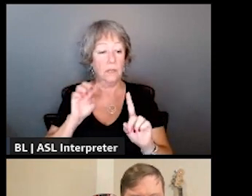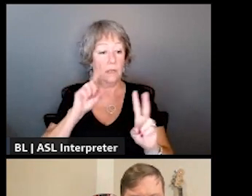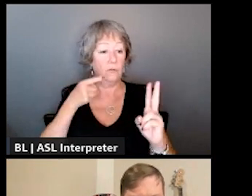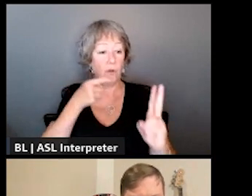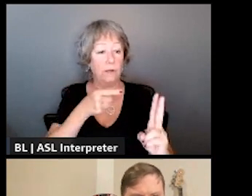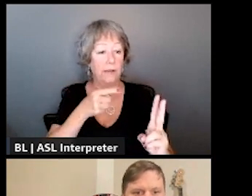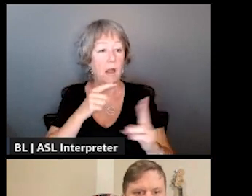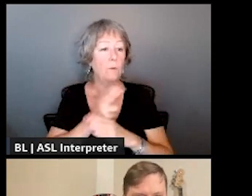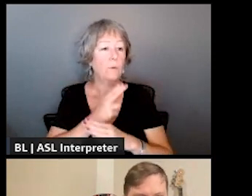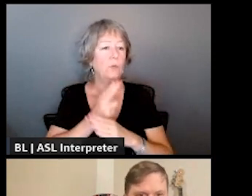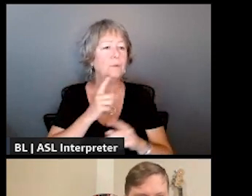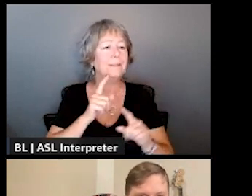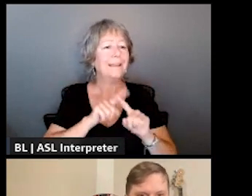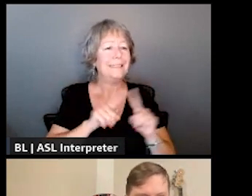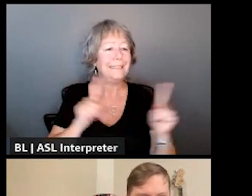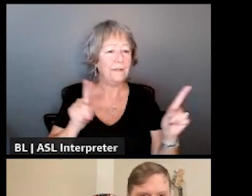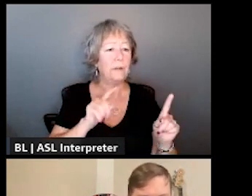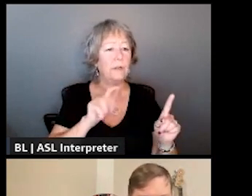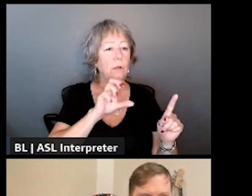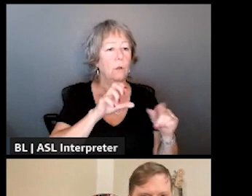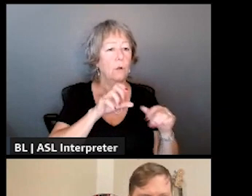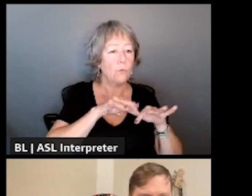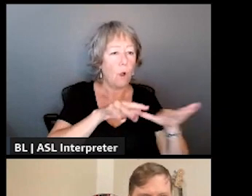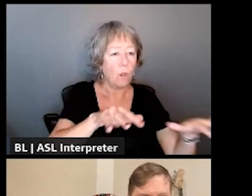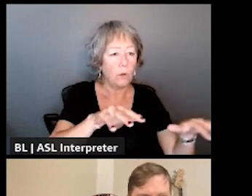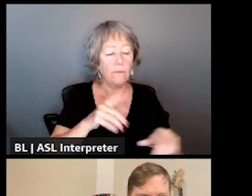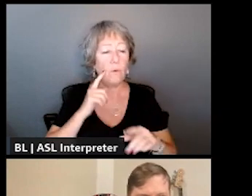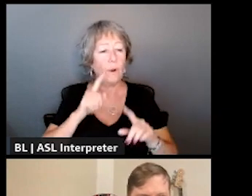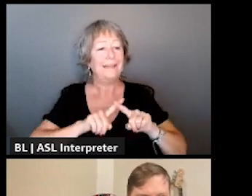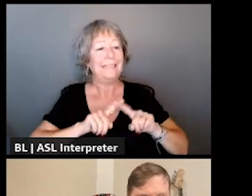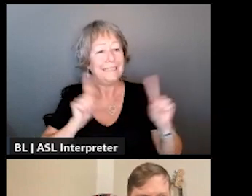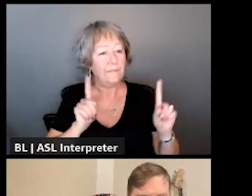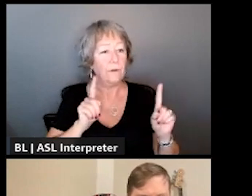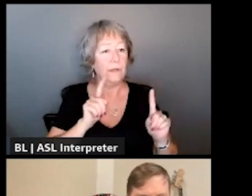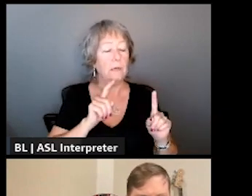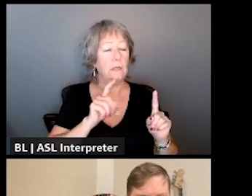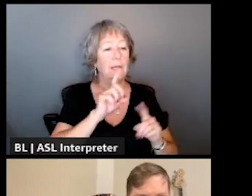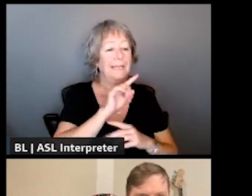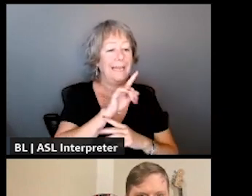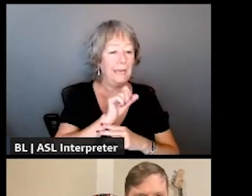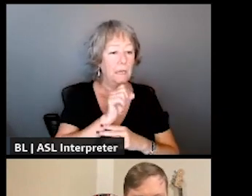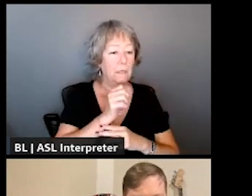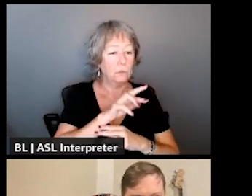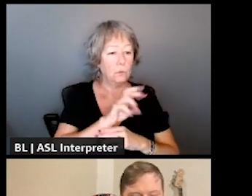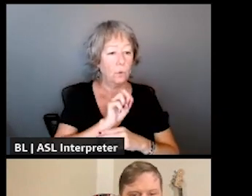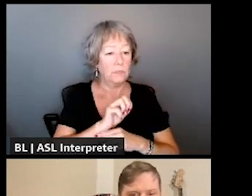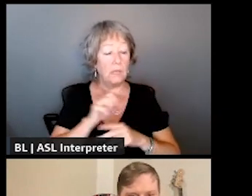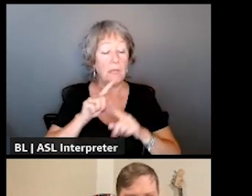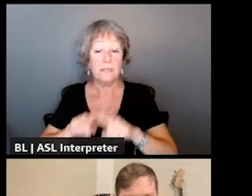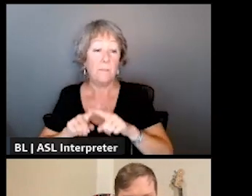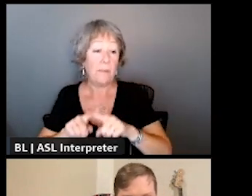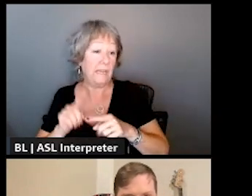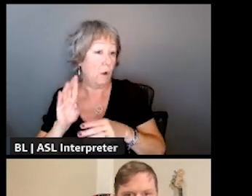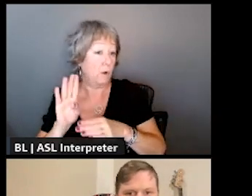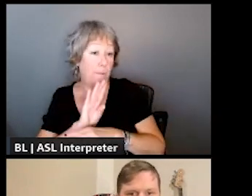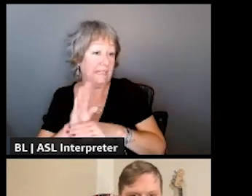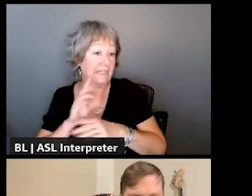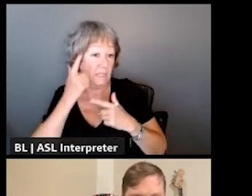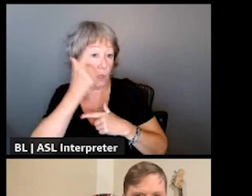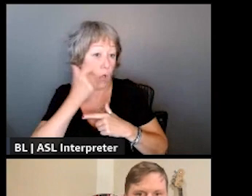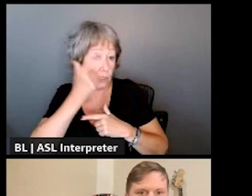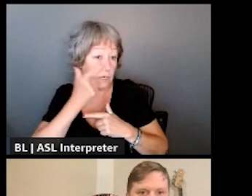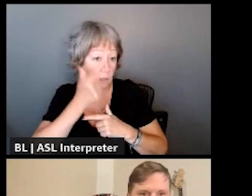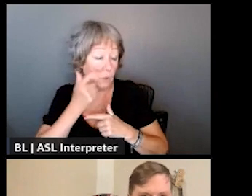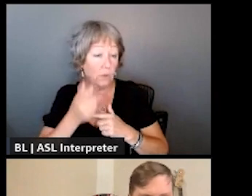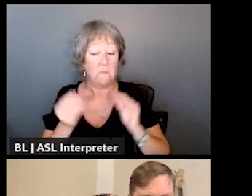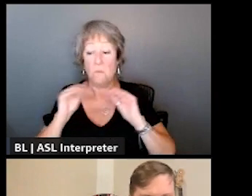crawlers for different data sources. Multiple crawlers. And then you can keep them, judging based on your business logic, you can keep them in the same database with different tables, or